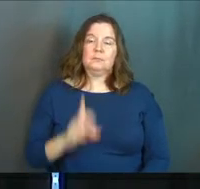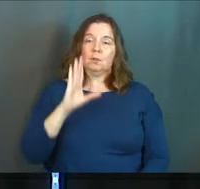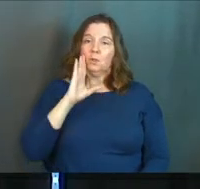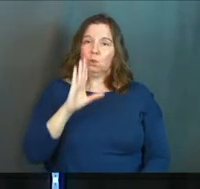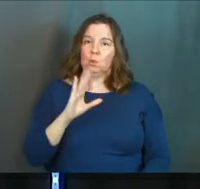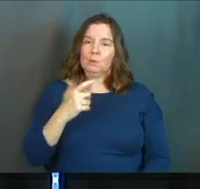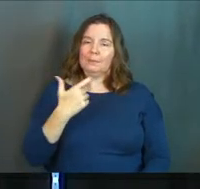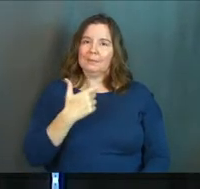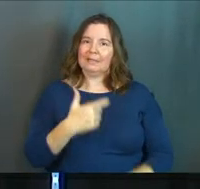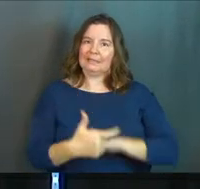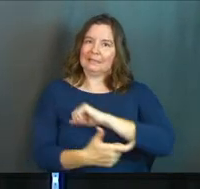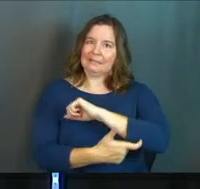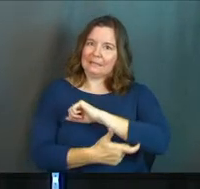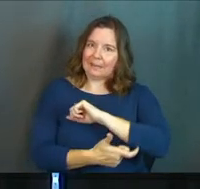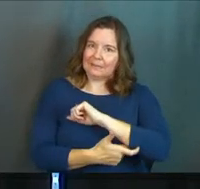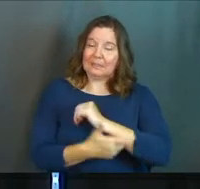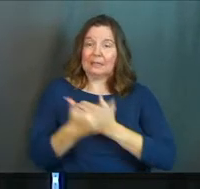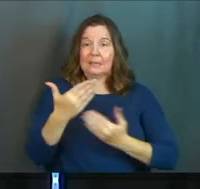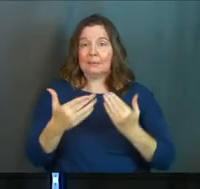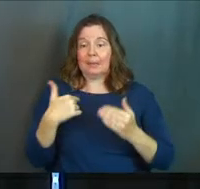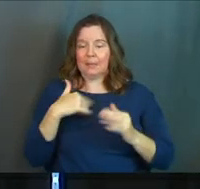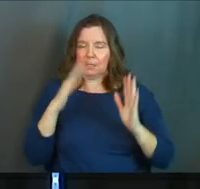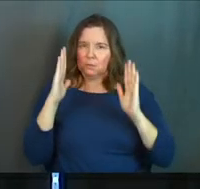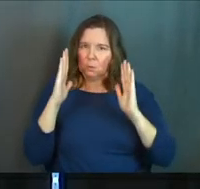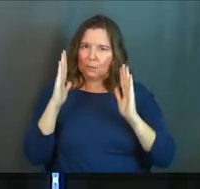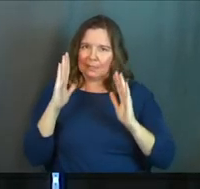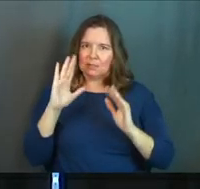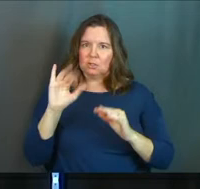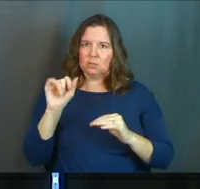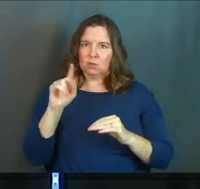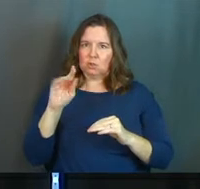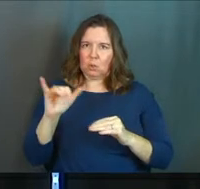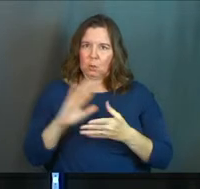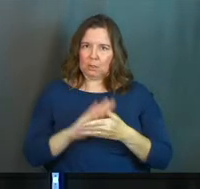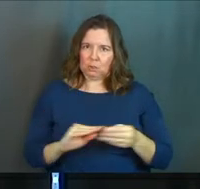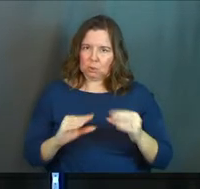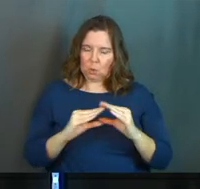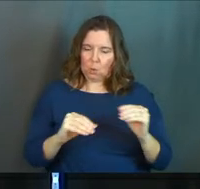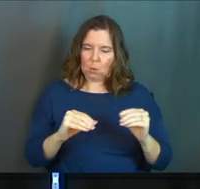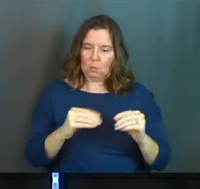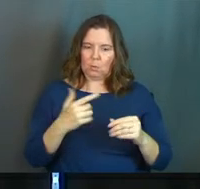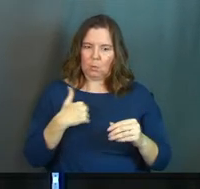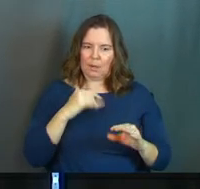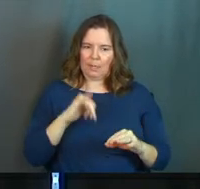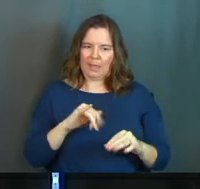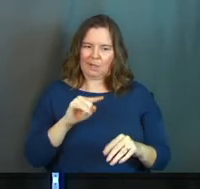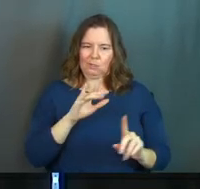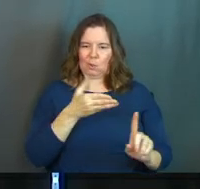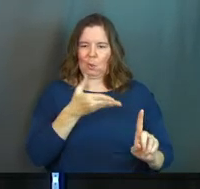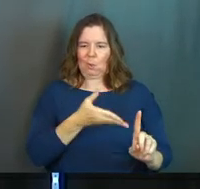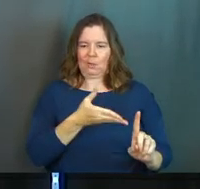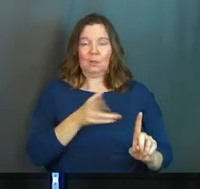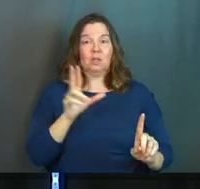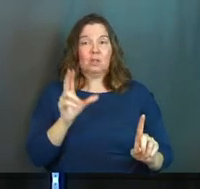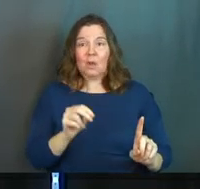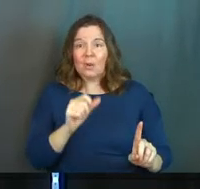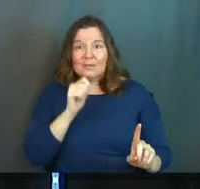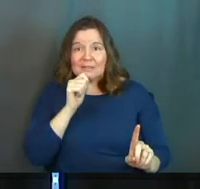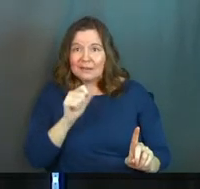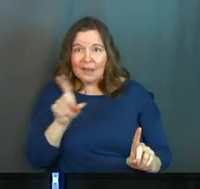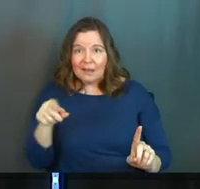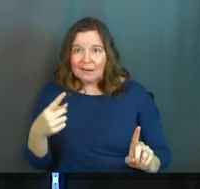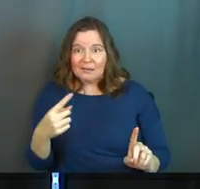And you're going to be tempted, maybe, as you listen to Tony's story unfold, to say, well, that's Tony. No, it's